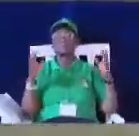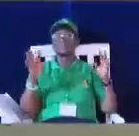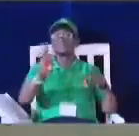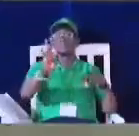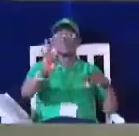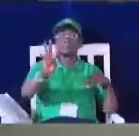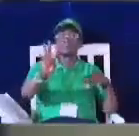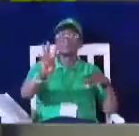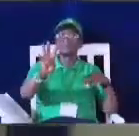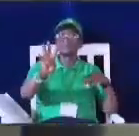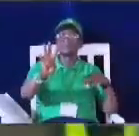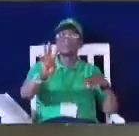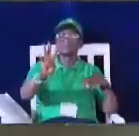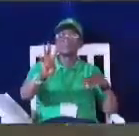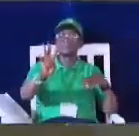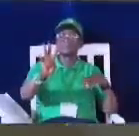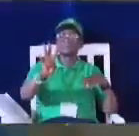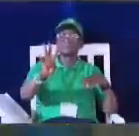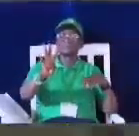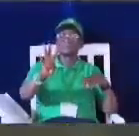Four.